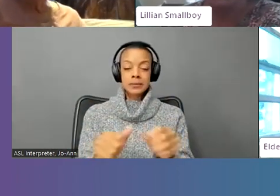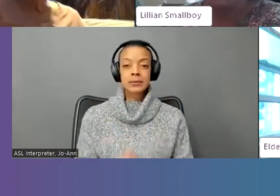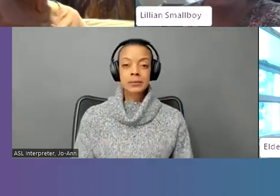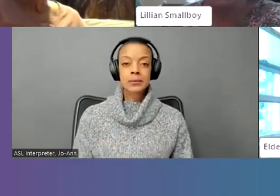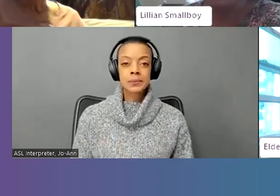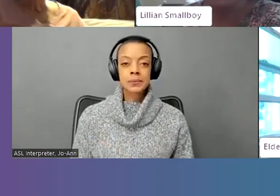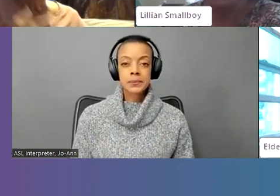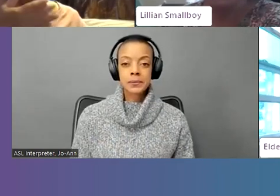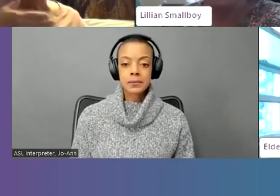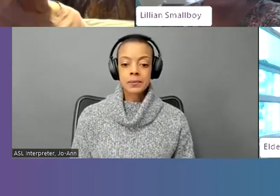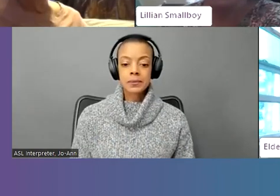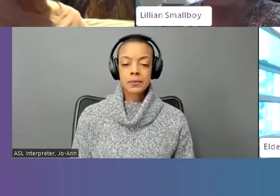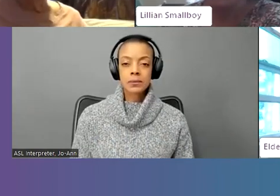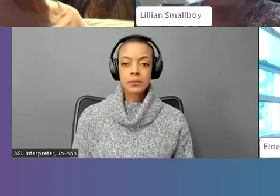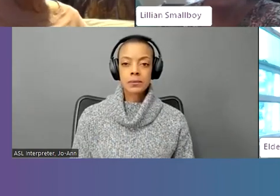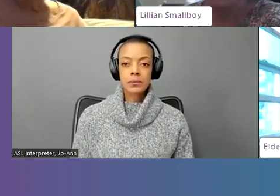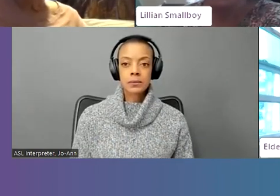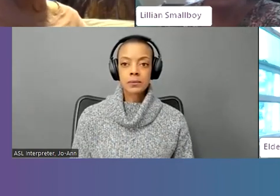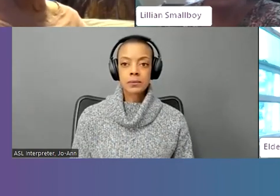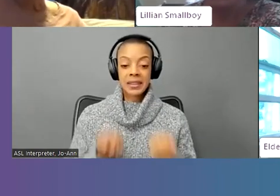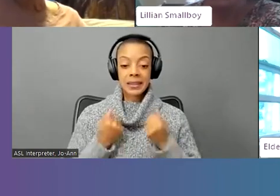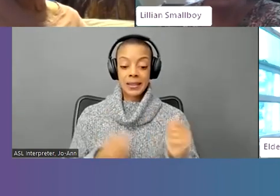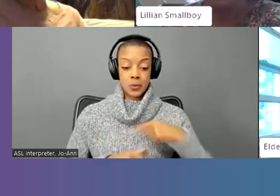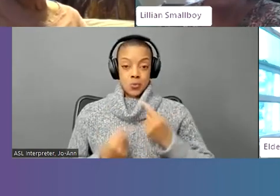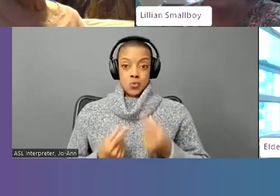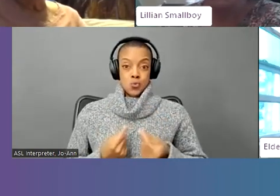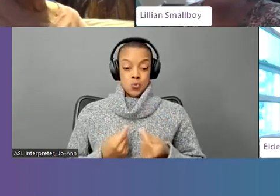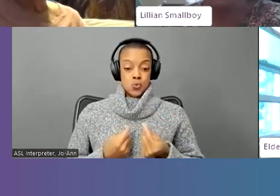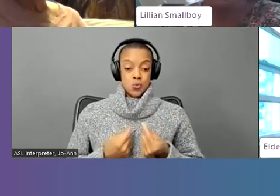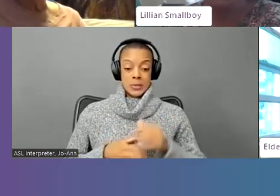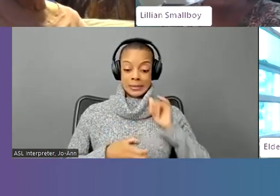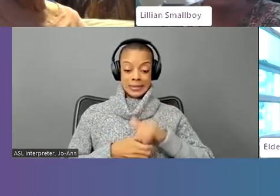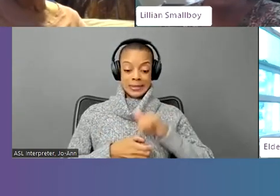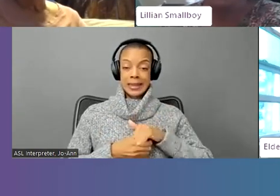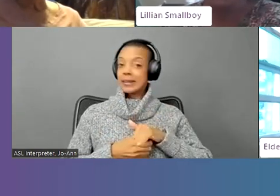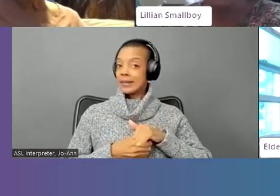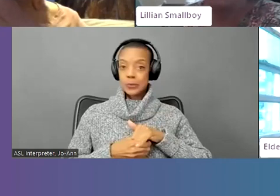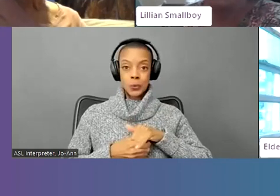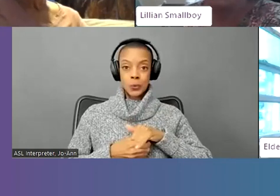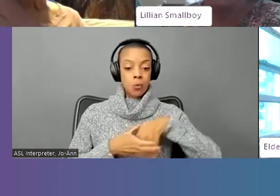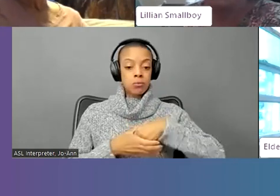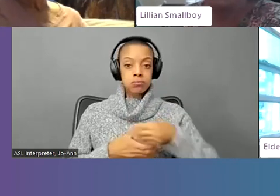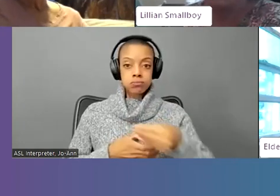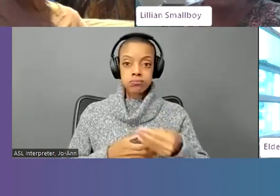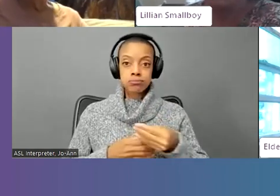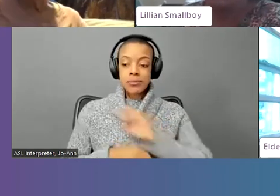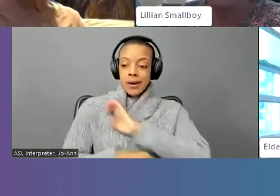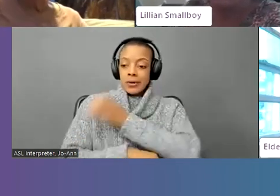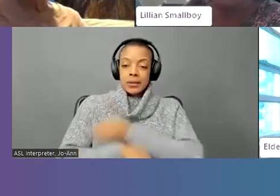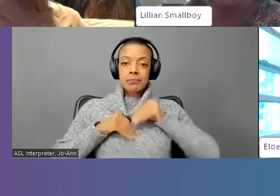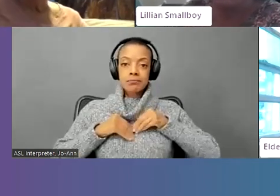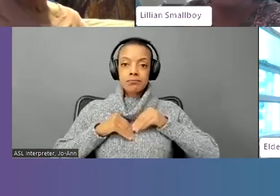whatever we do moves outside of ourselves, the kind of energy. And, you know, and it